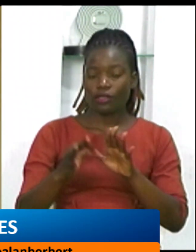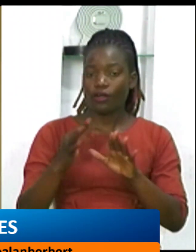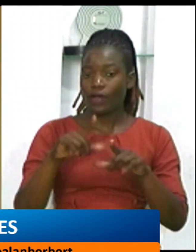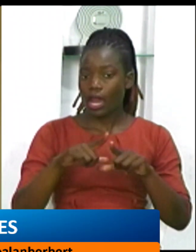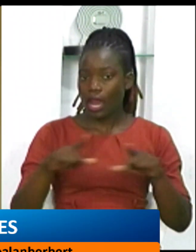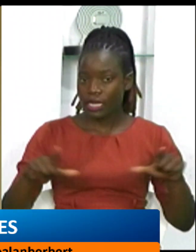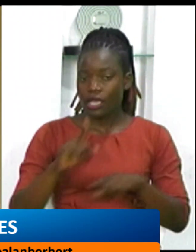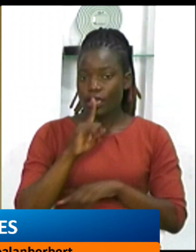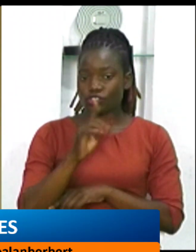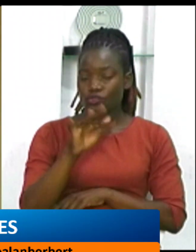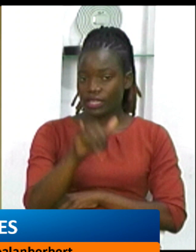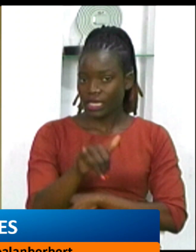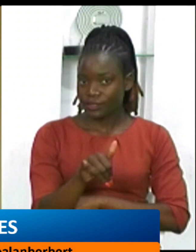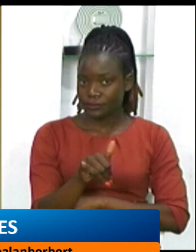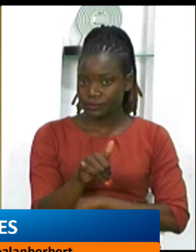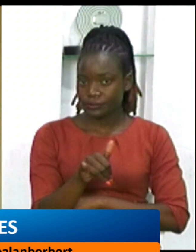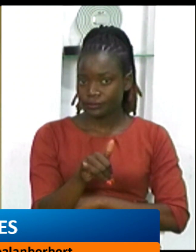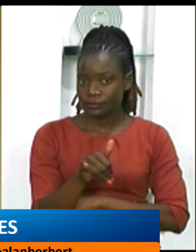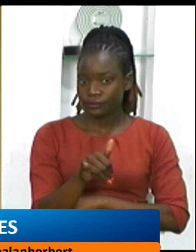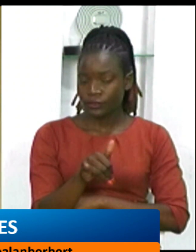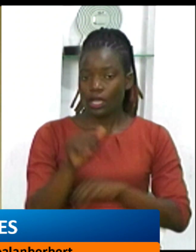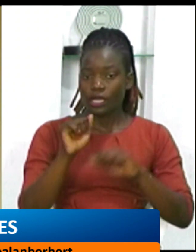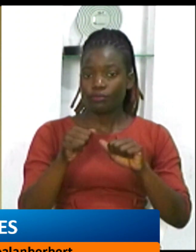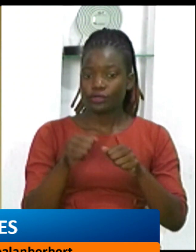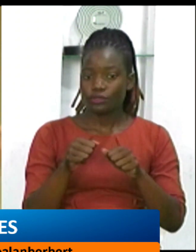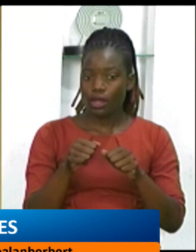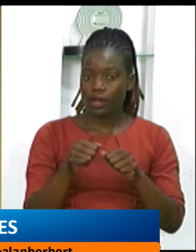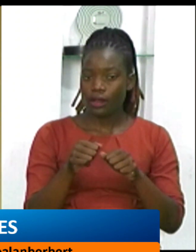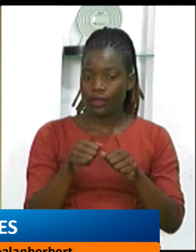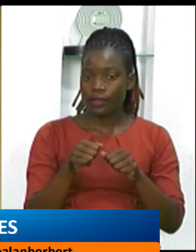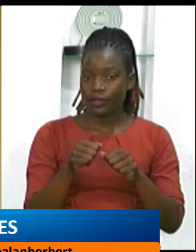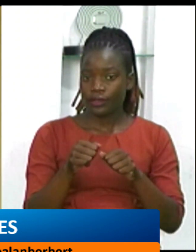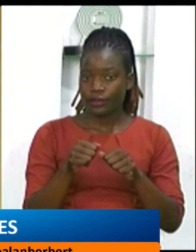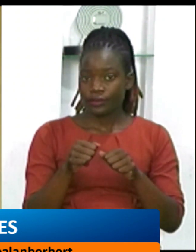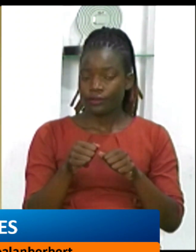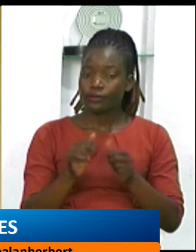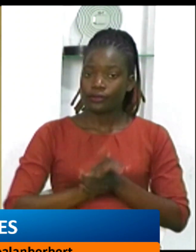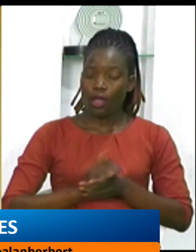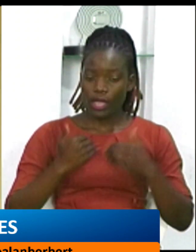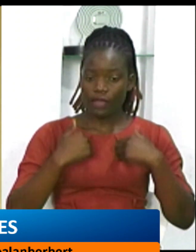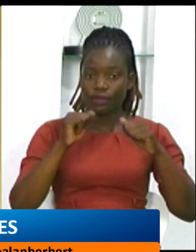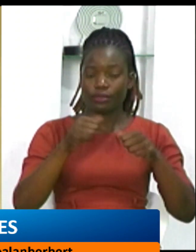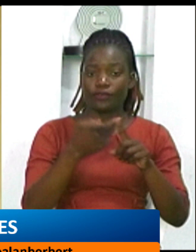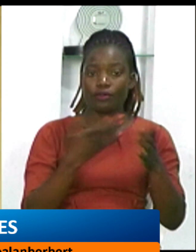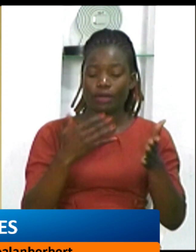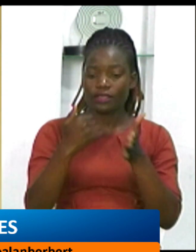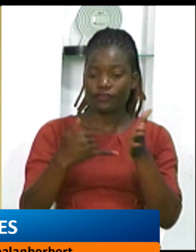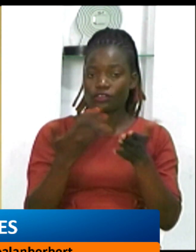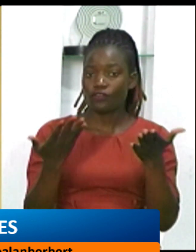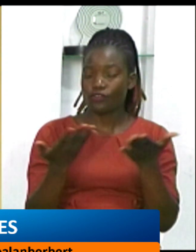we make sure that we can trace them back. We have traceability from the factory where they were